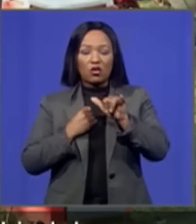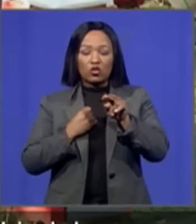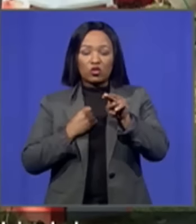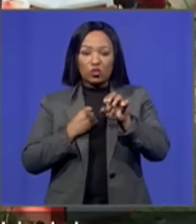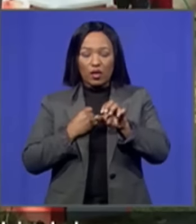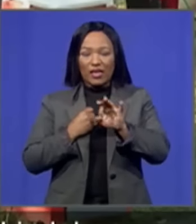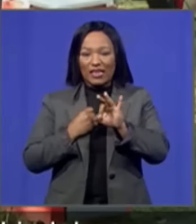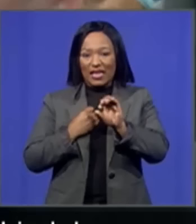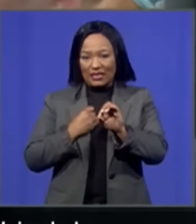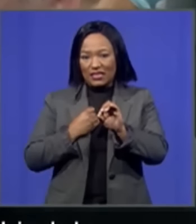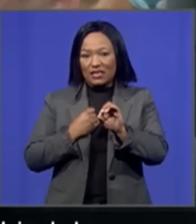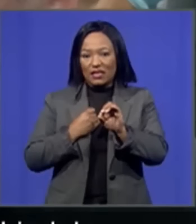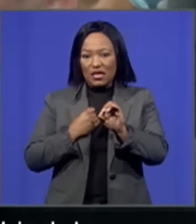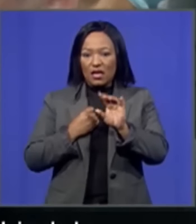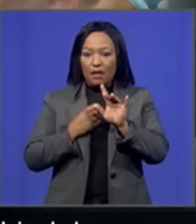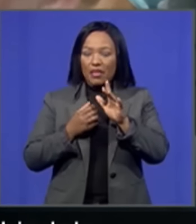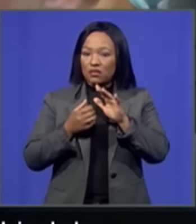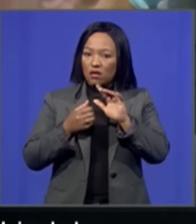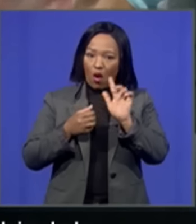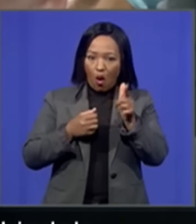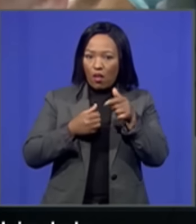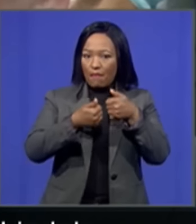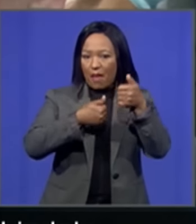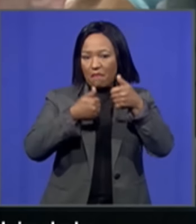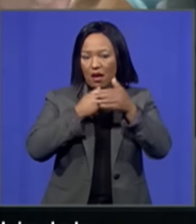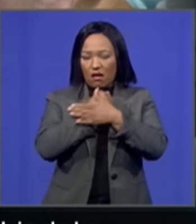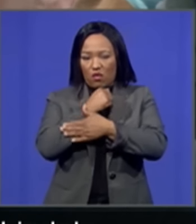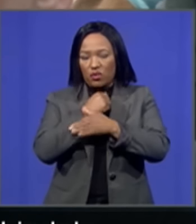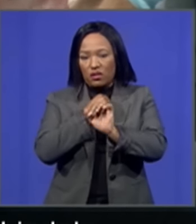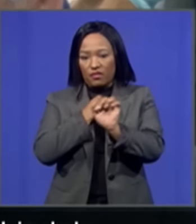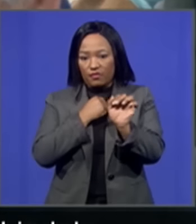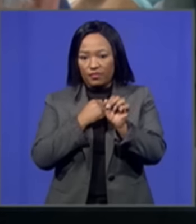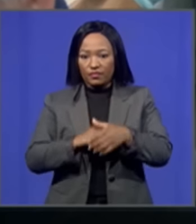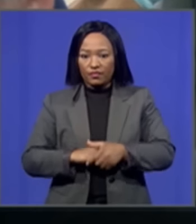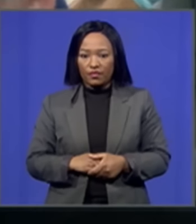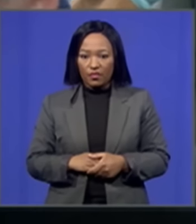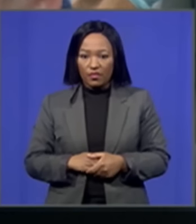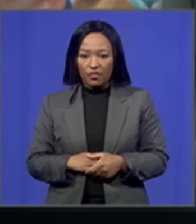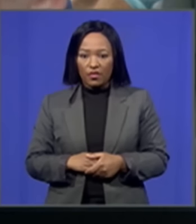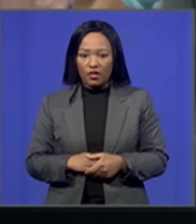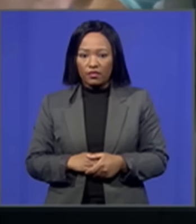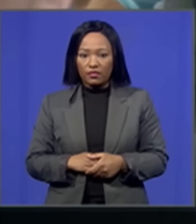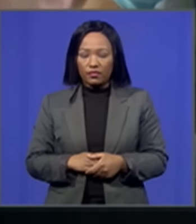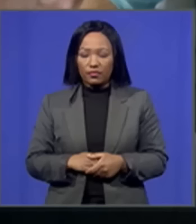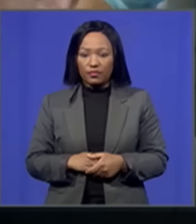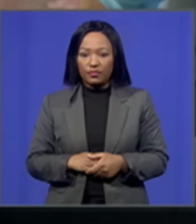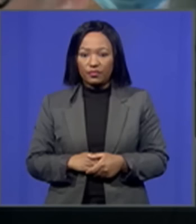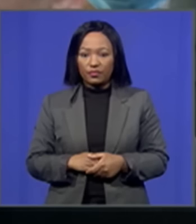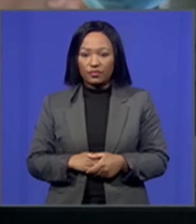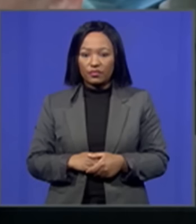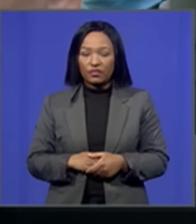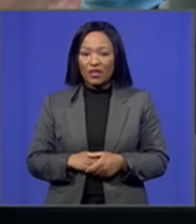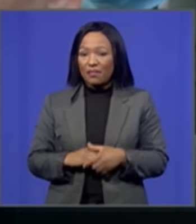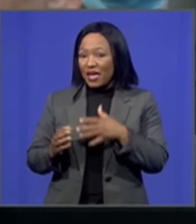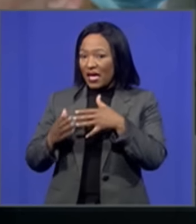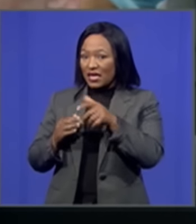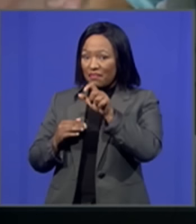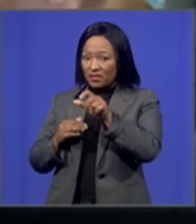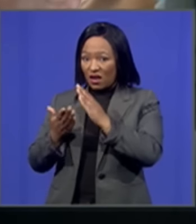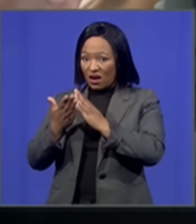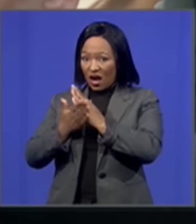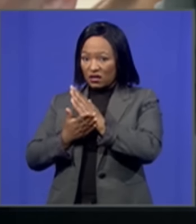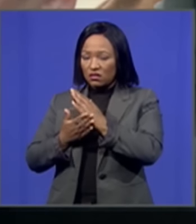30 gore ba ba tswile ka naga. No one has the legal right to take the law into their own